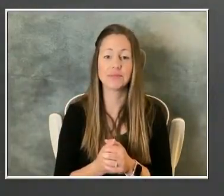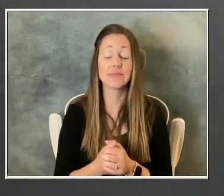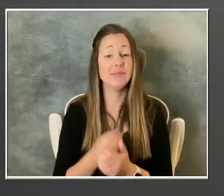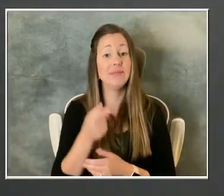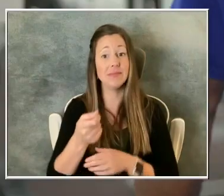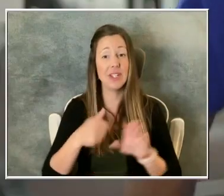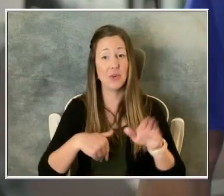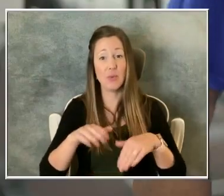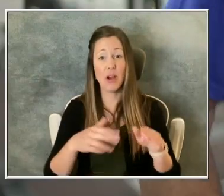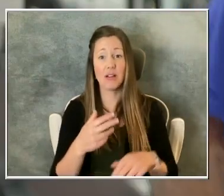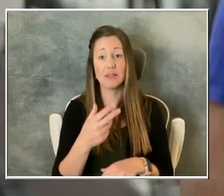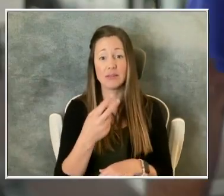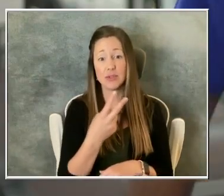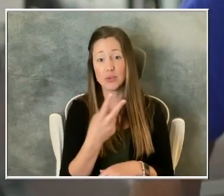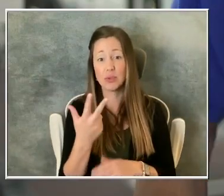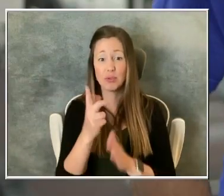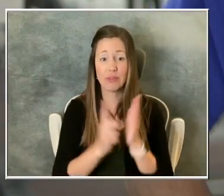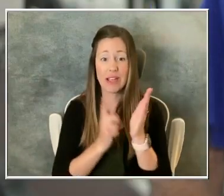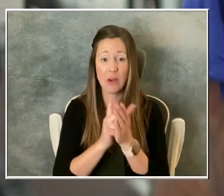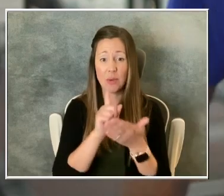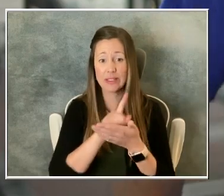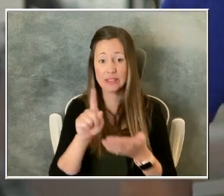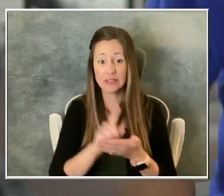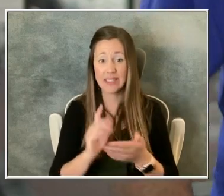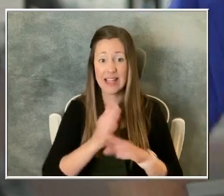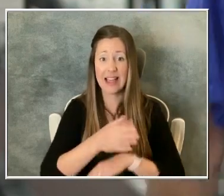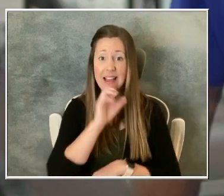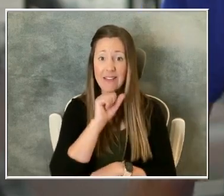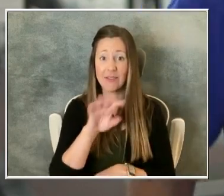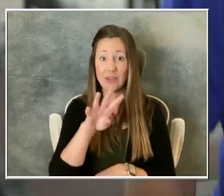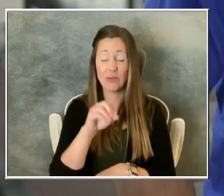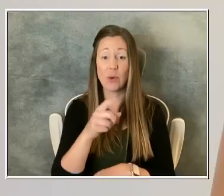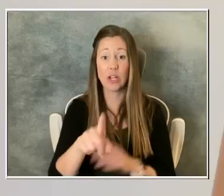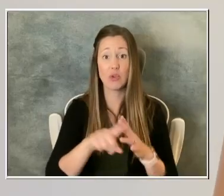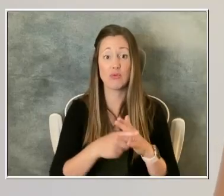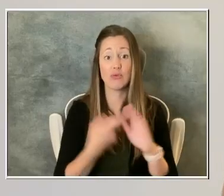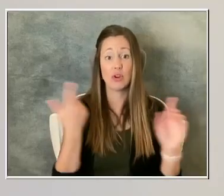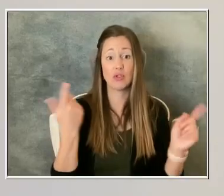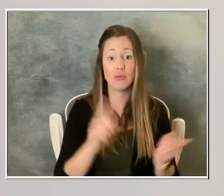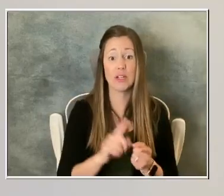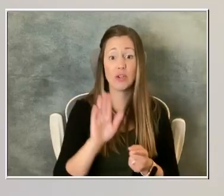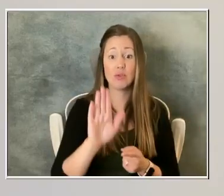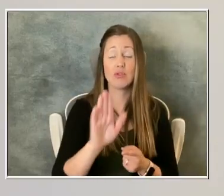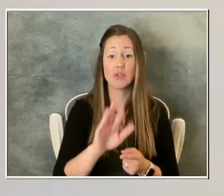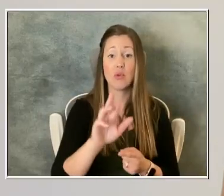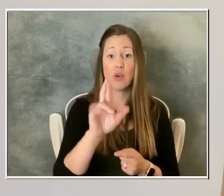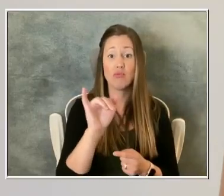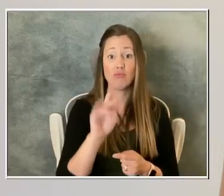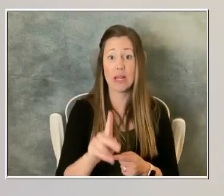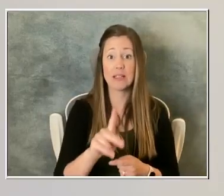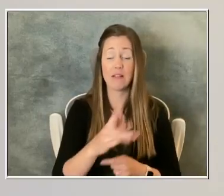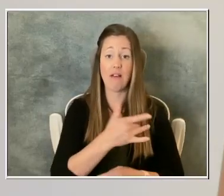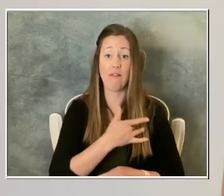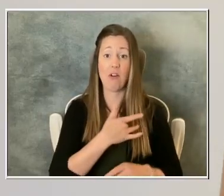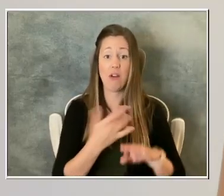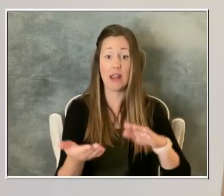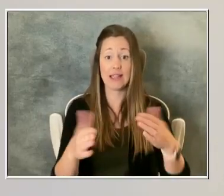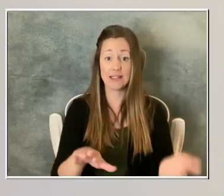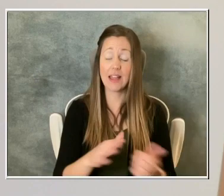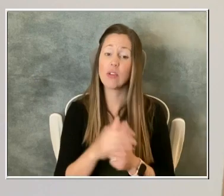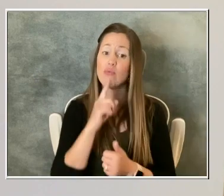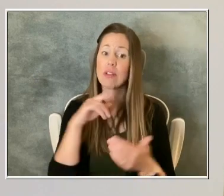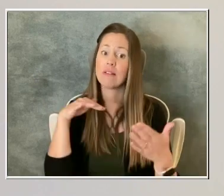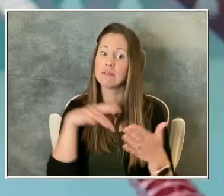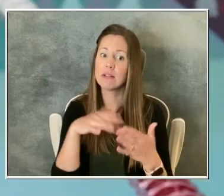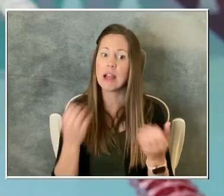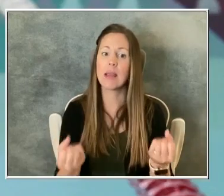hours a week, after you're about 40, you start to reduce your risk of cardiac death. It's been studied in a lot of cardiovascular patients, diabetic patients,